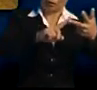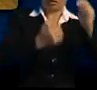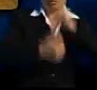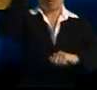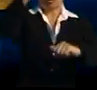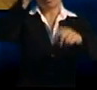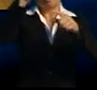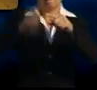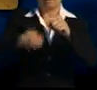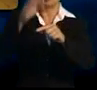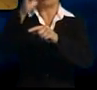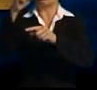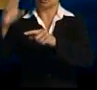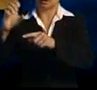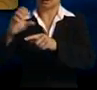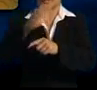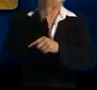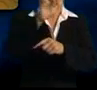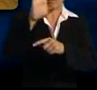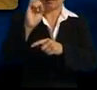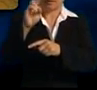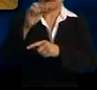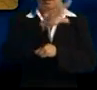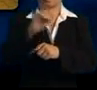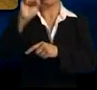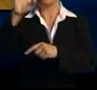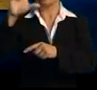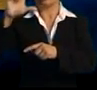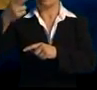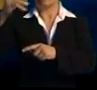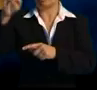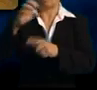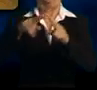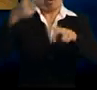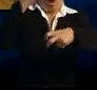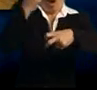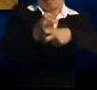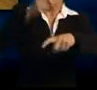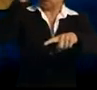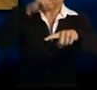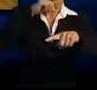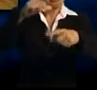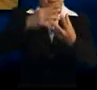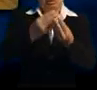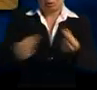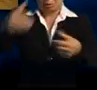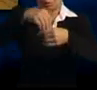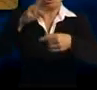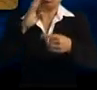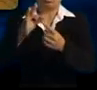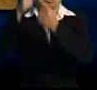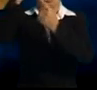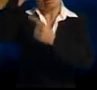most metal oxides, carbonates, and sulfides are hard and do not dissolve in water except